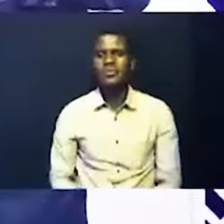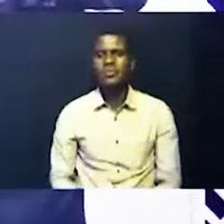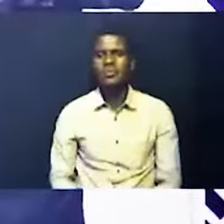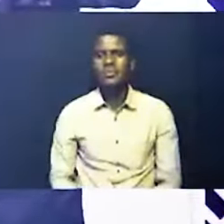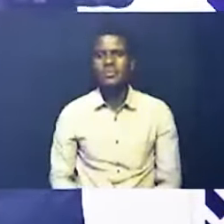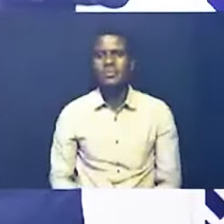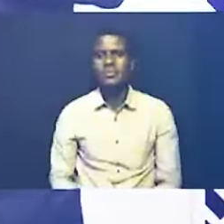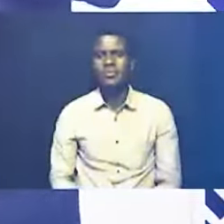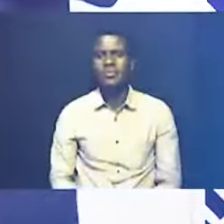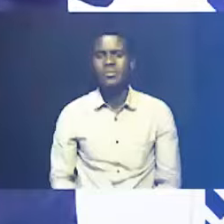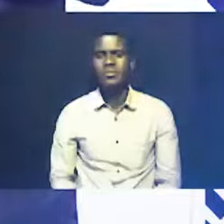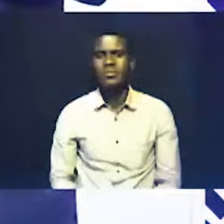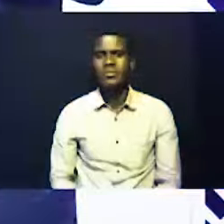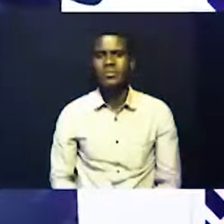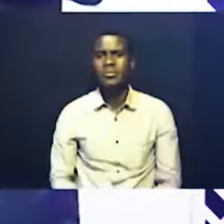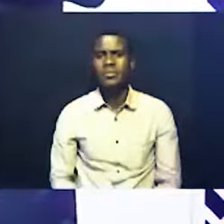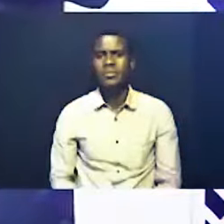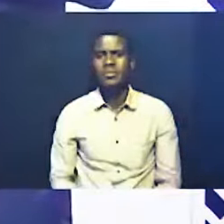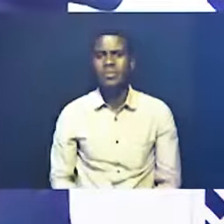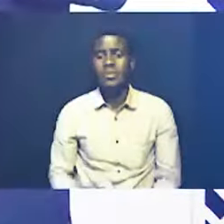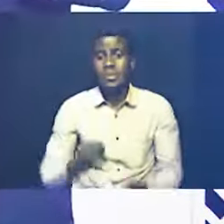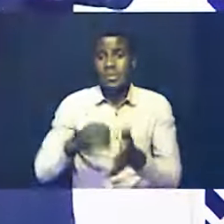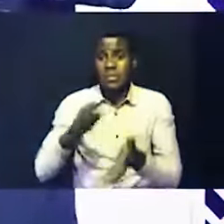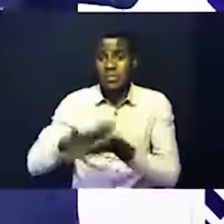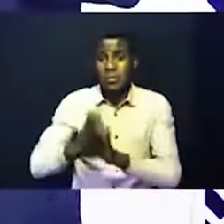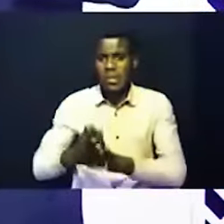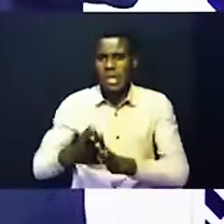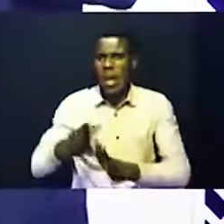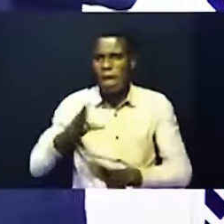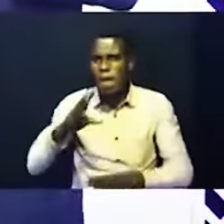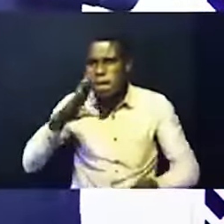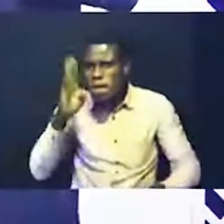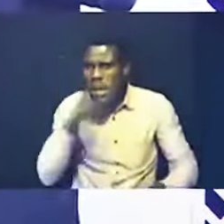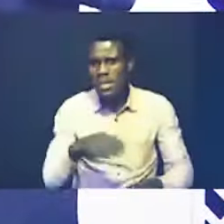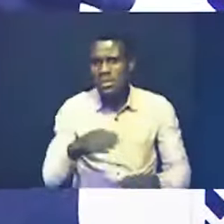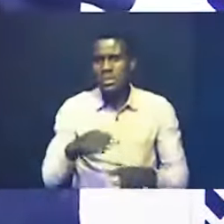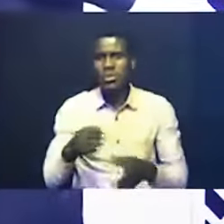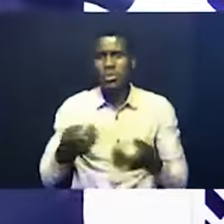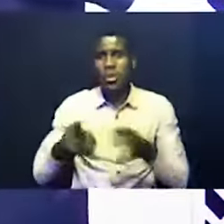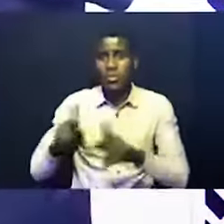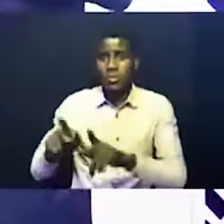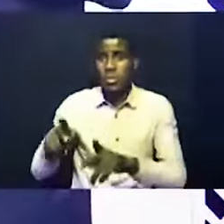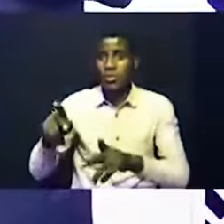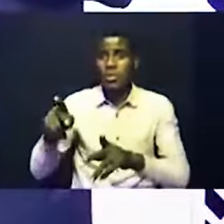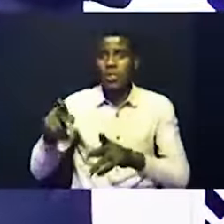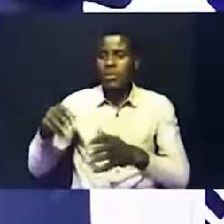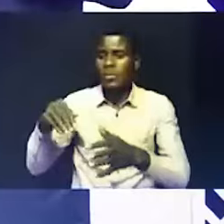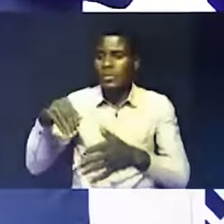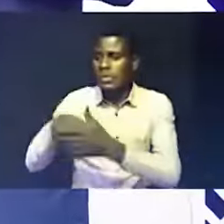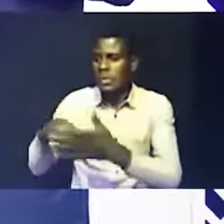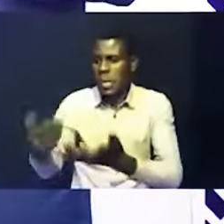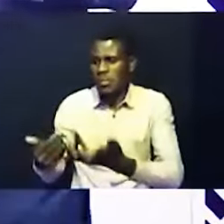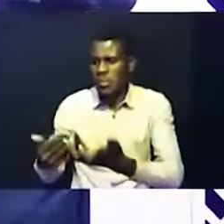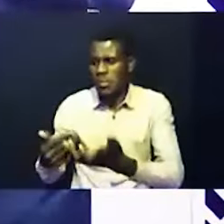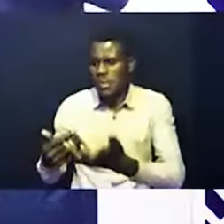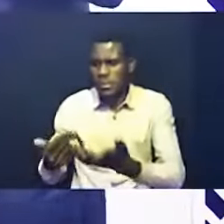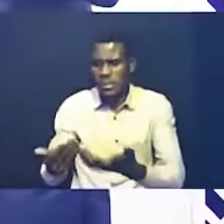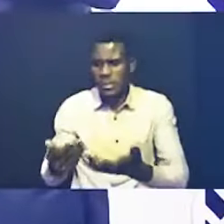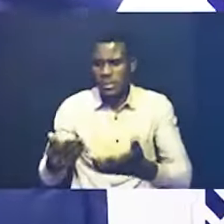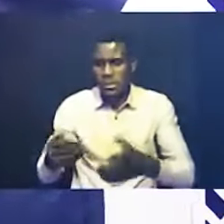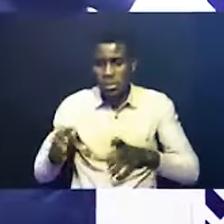activities of people living in a particular period are steved in evil to and